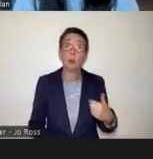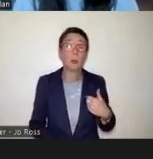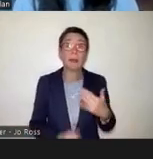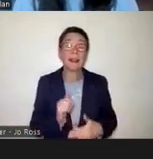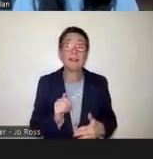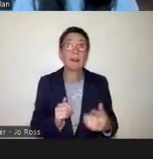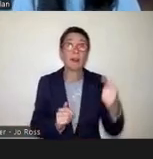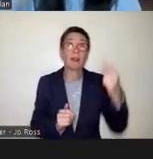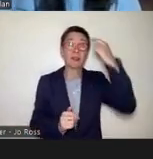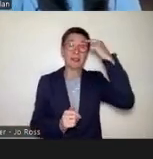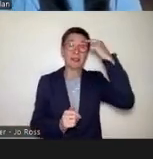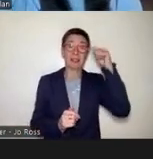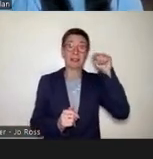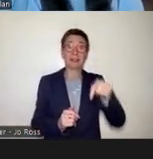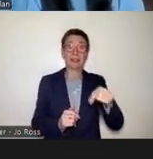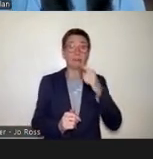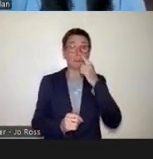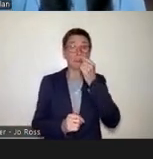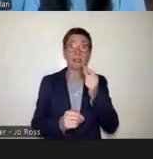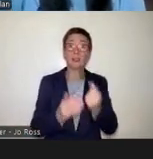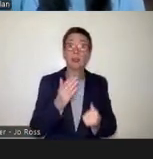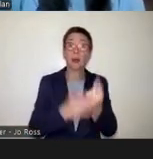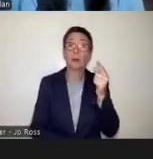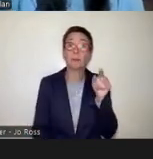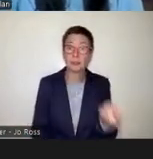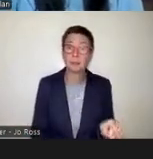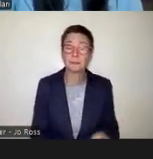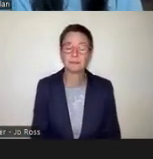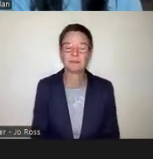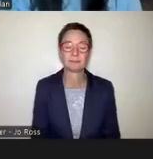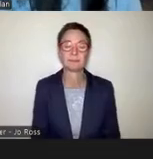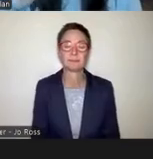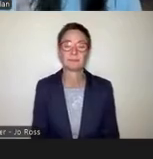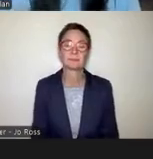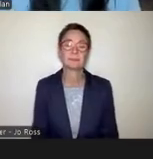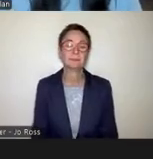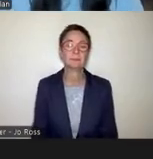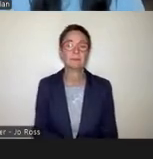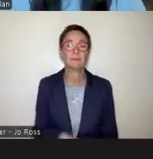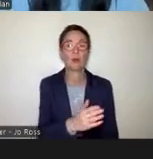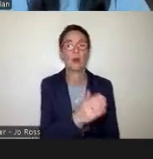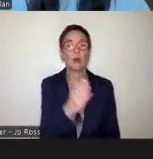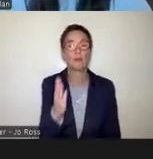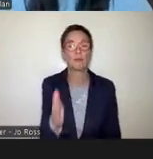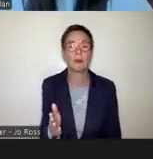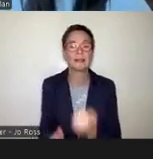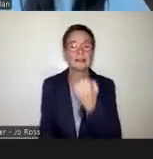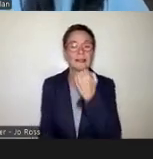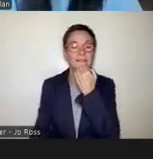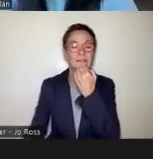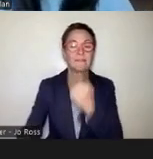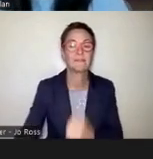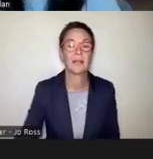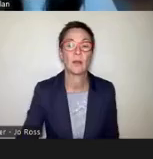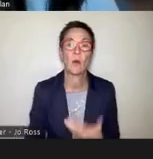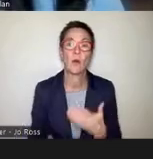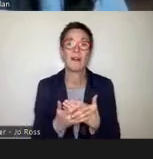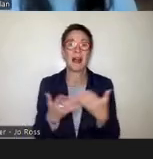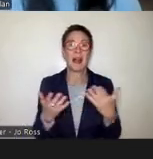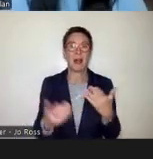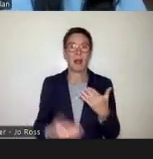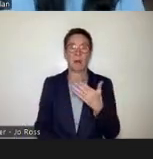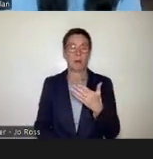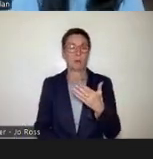see it is amazing. Um, you can see on the right there's a figure around the rates of attendance at